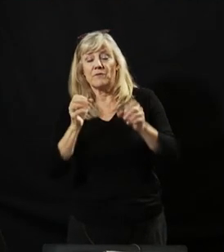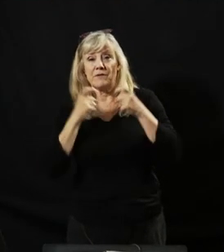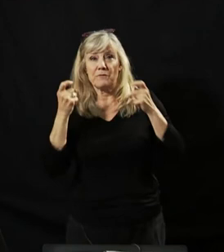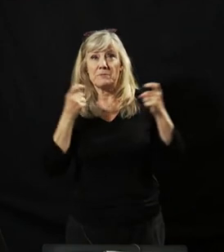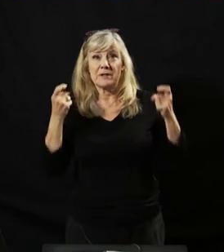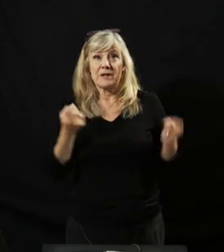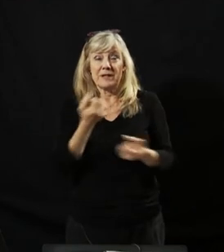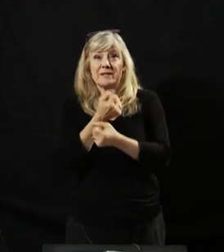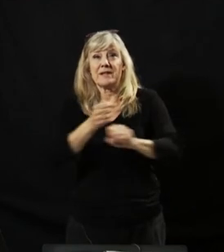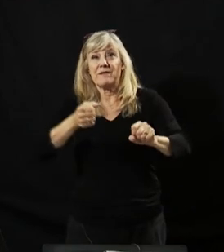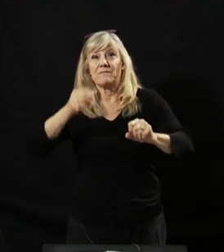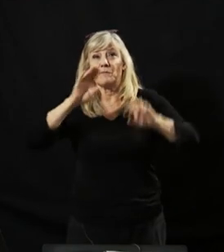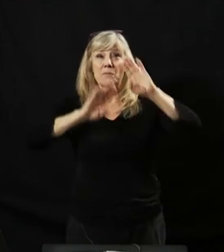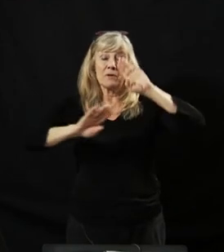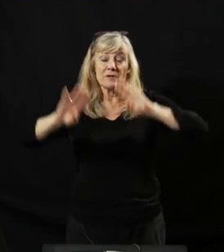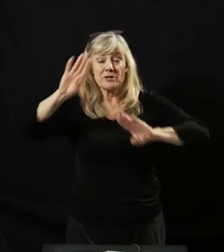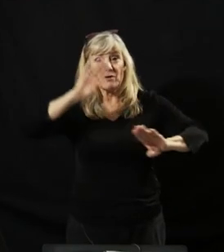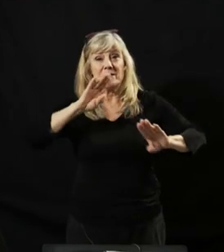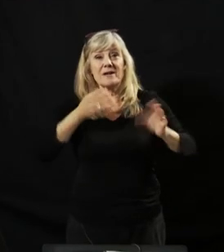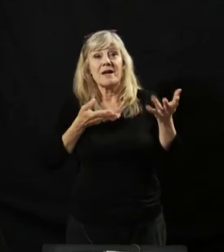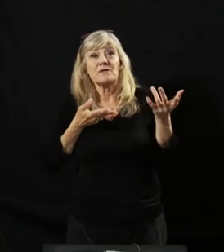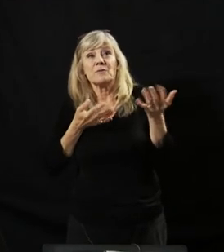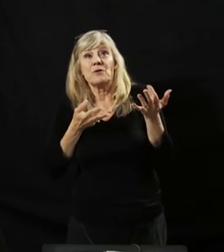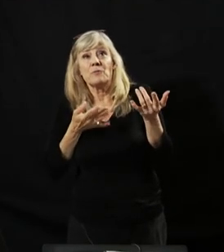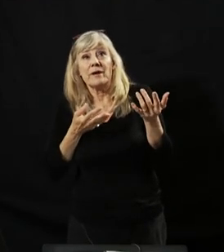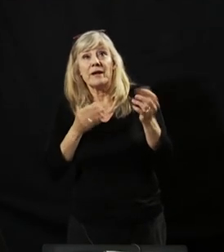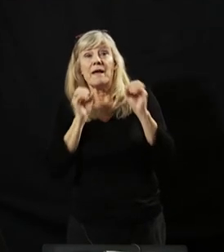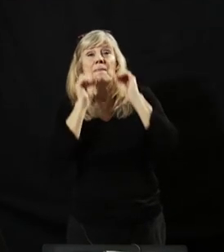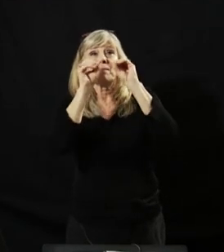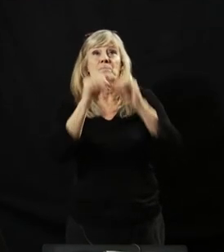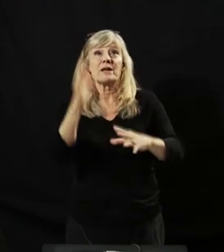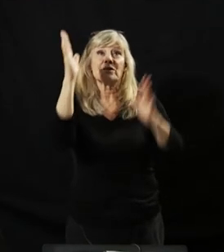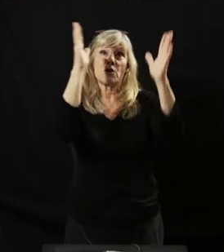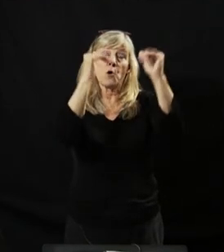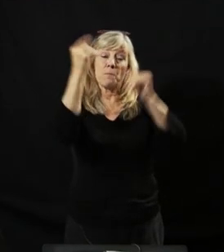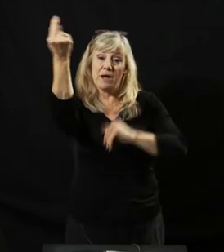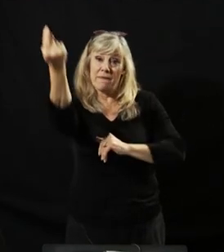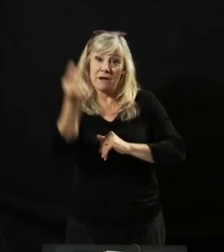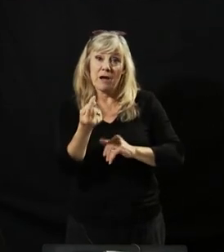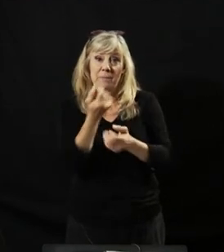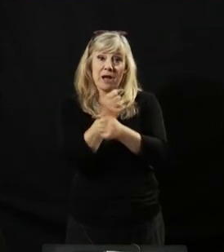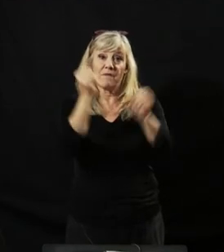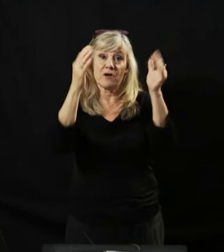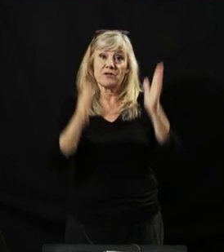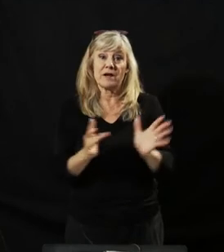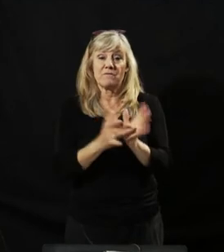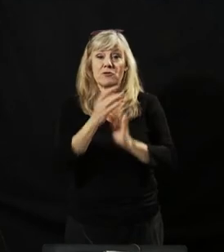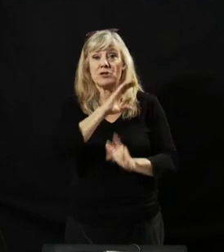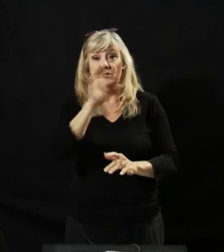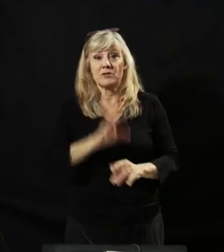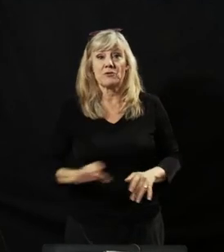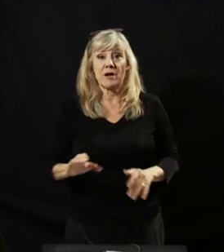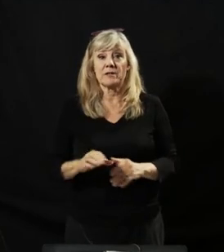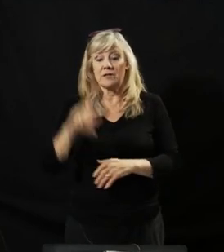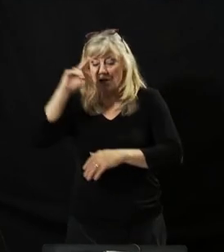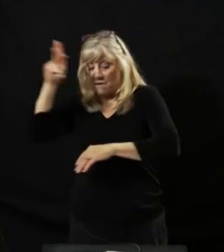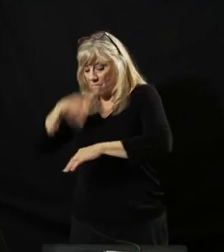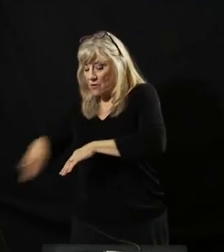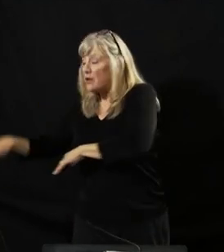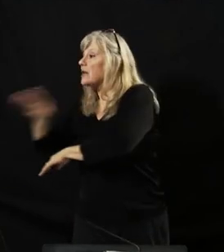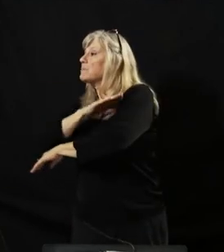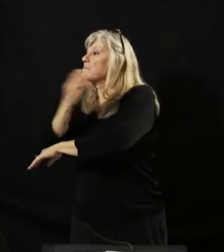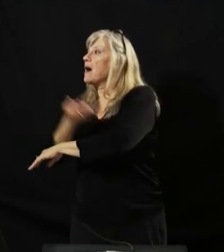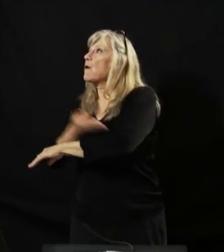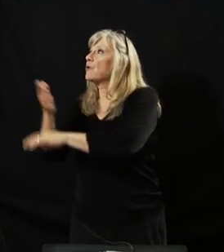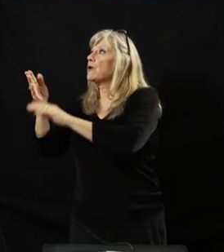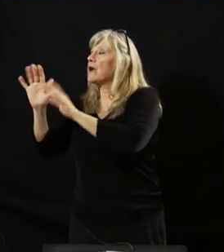and safe from all distress, as we await the blessed hope and the coming of our Savior, Jesus Christ. For the kingdom,